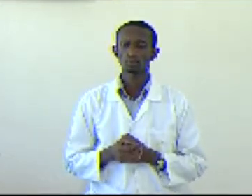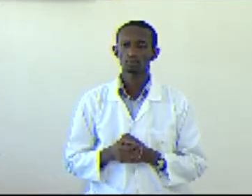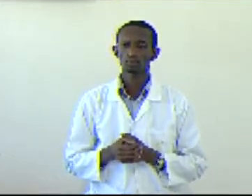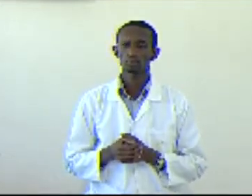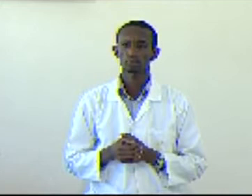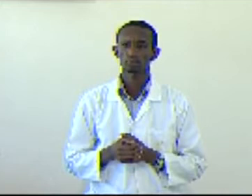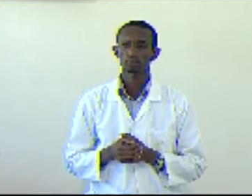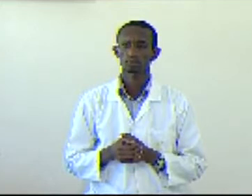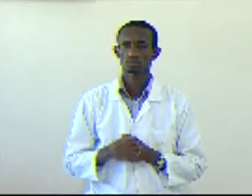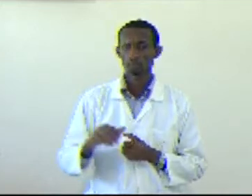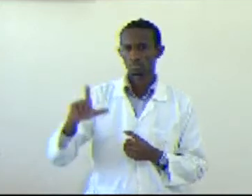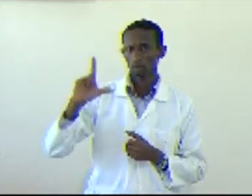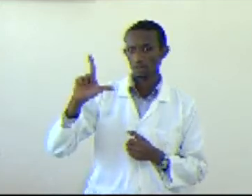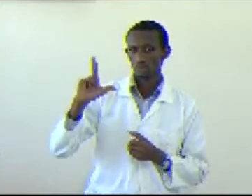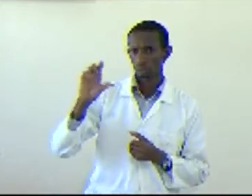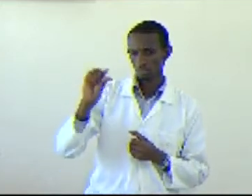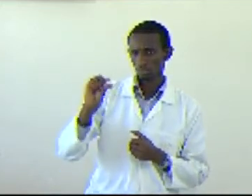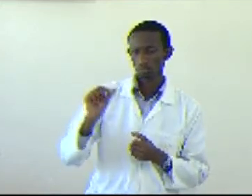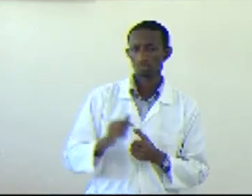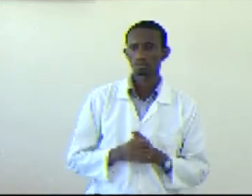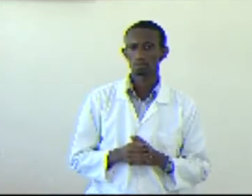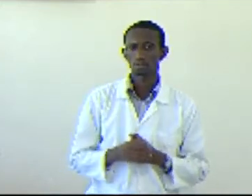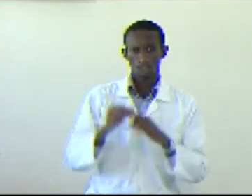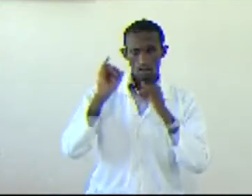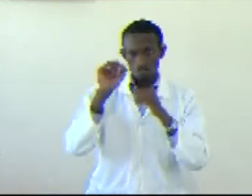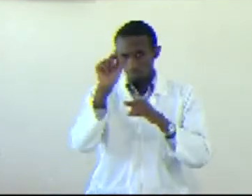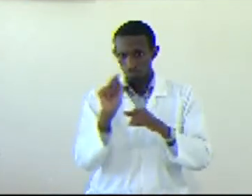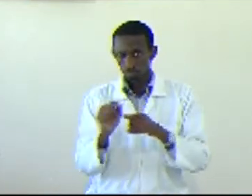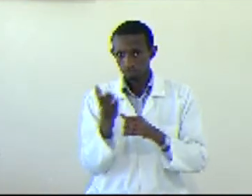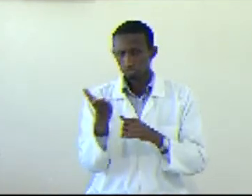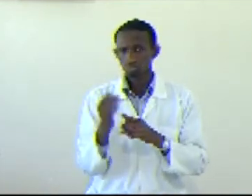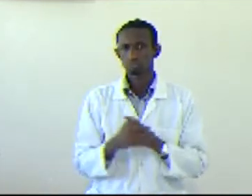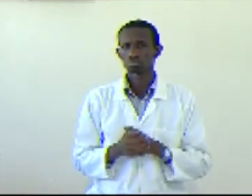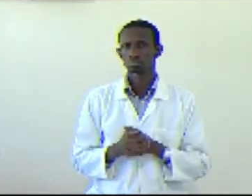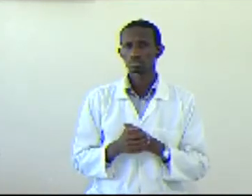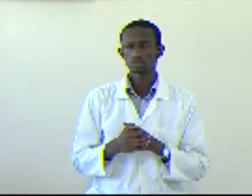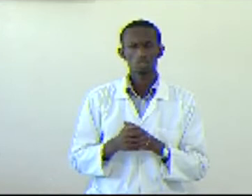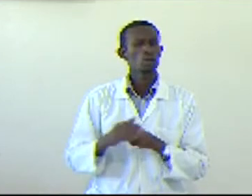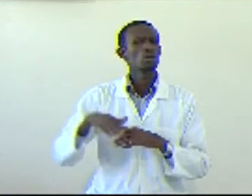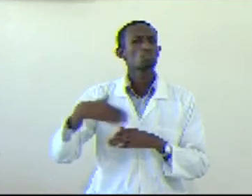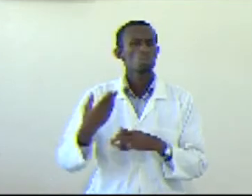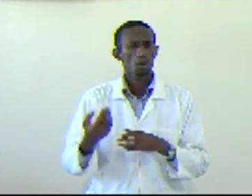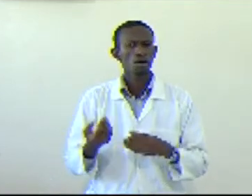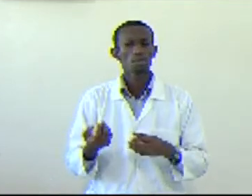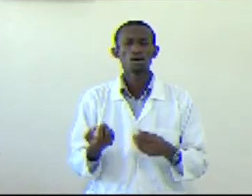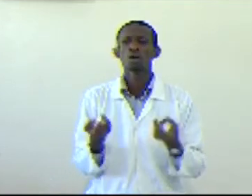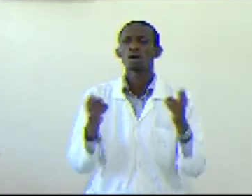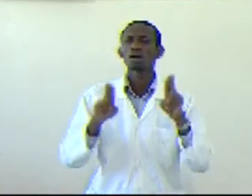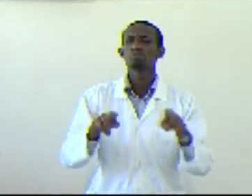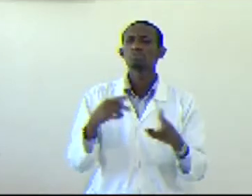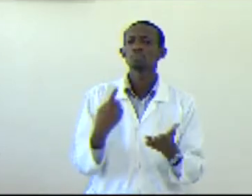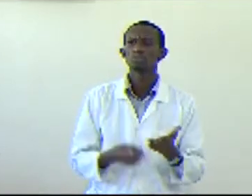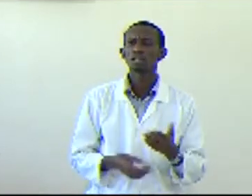is small. And if we subtract this one, what is going now to happen? This one will be small,